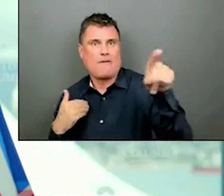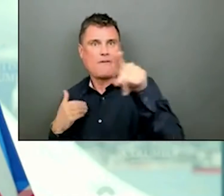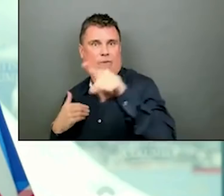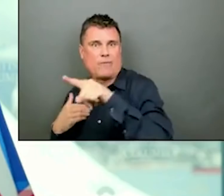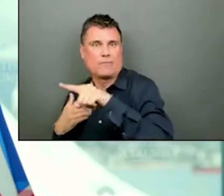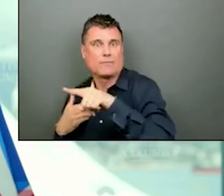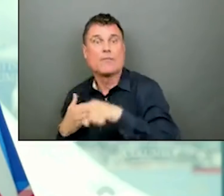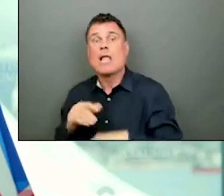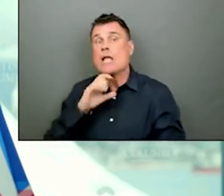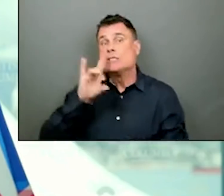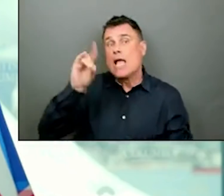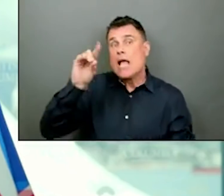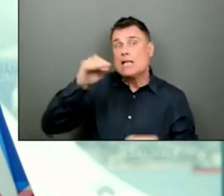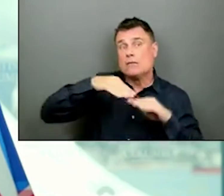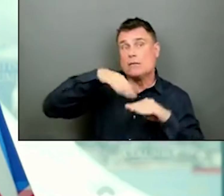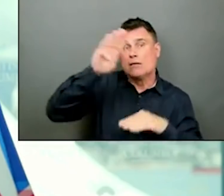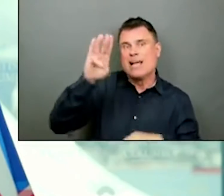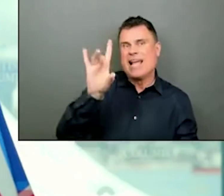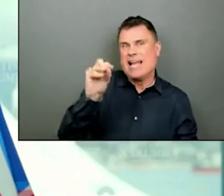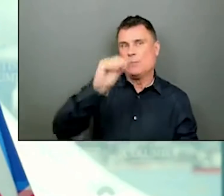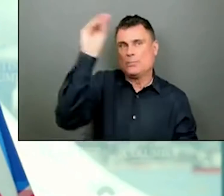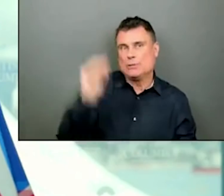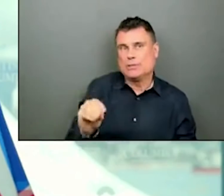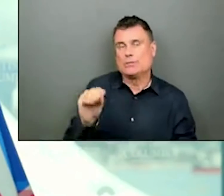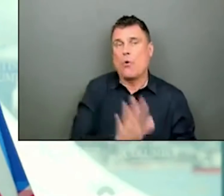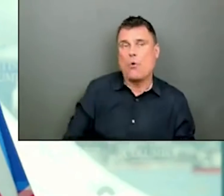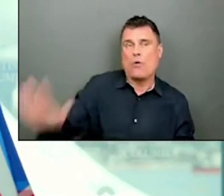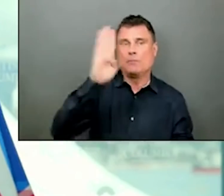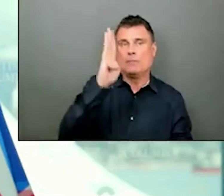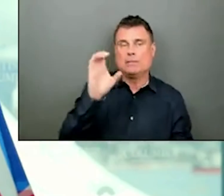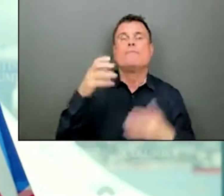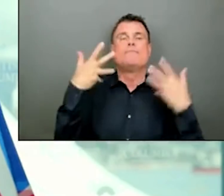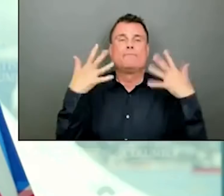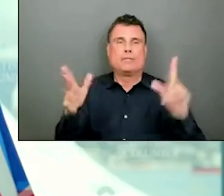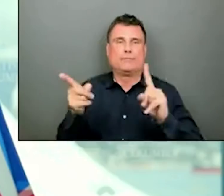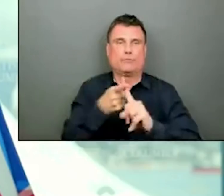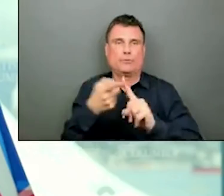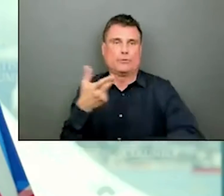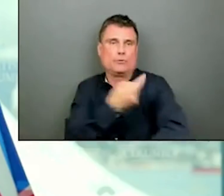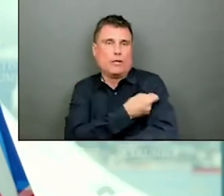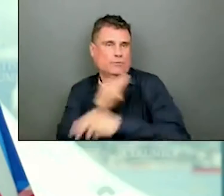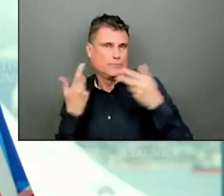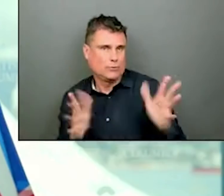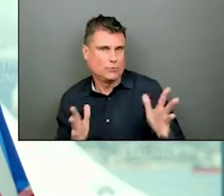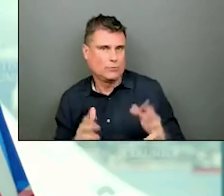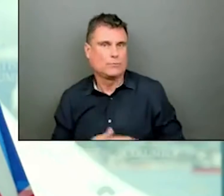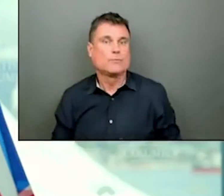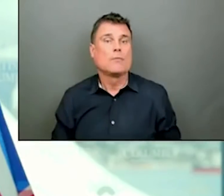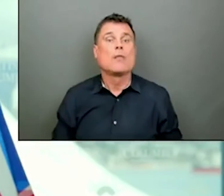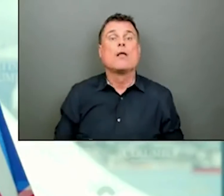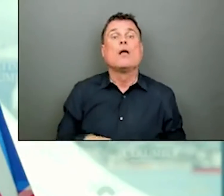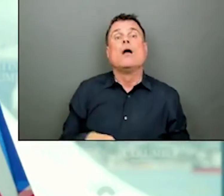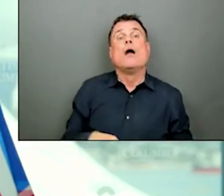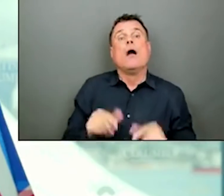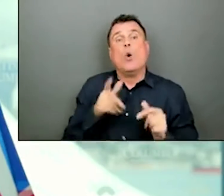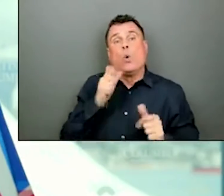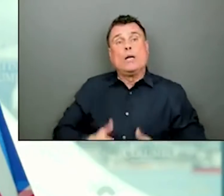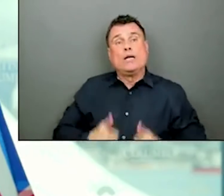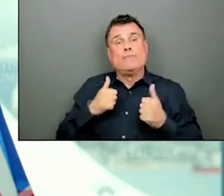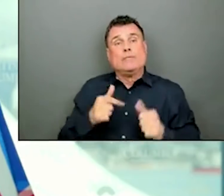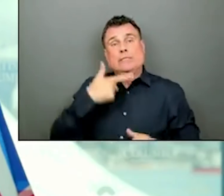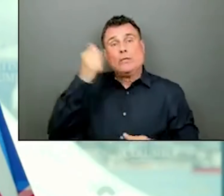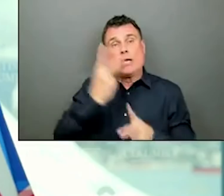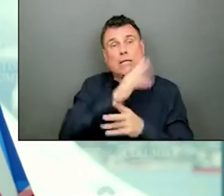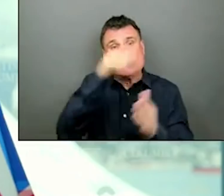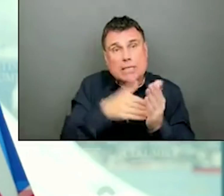age of 80 have been vaccinated. Provided vaccination, of course, in 100% of long-term care homes and assisted living homes across our acute care